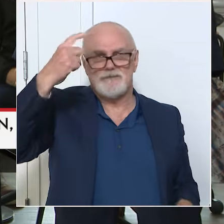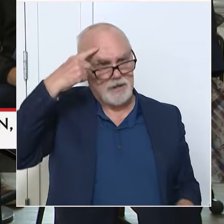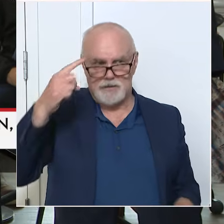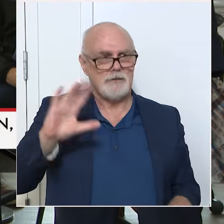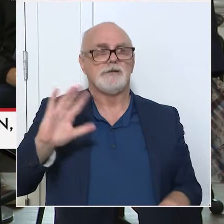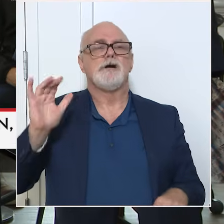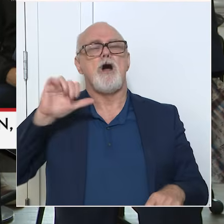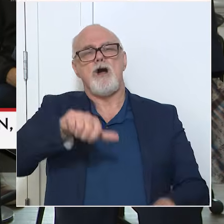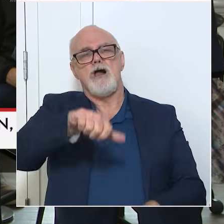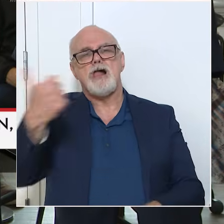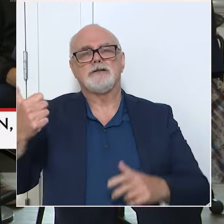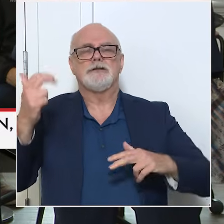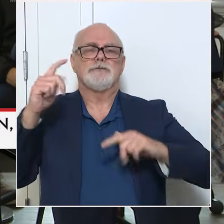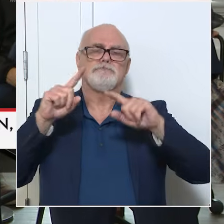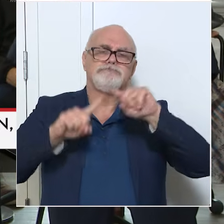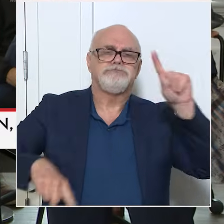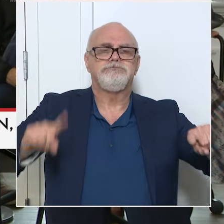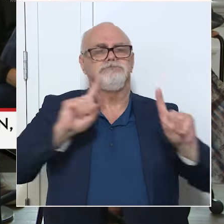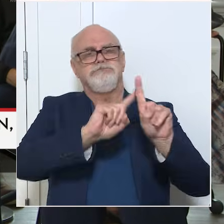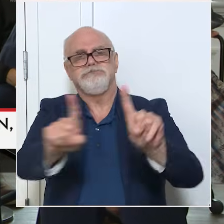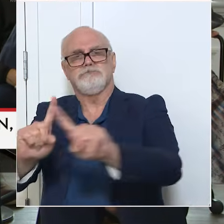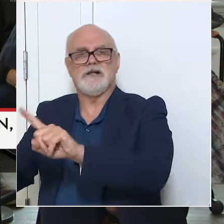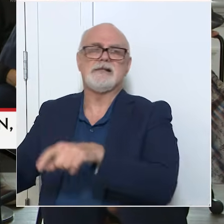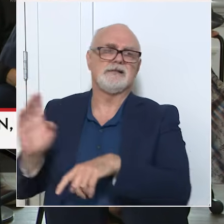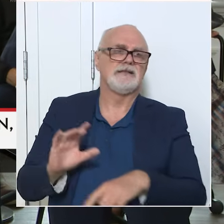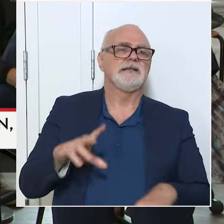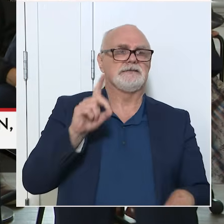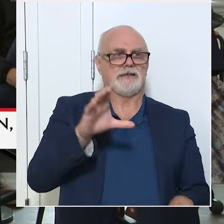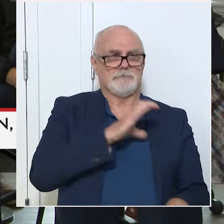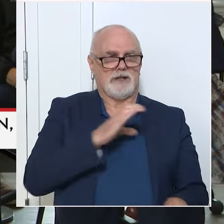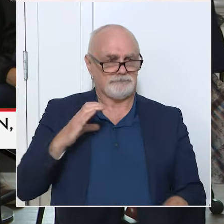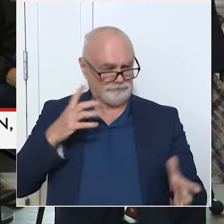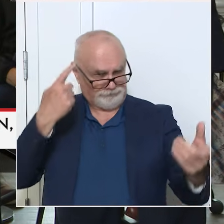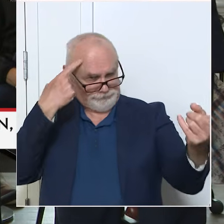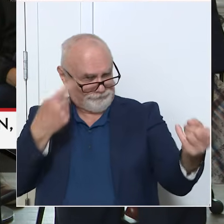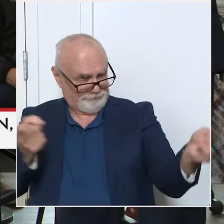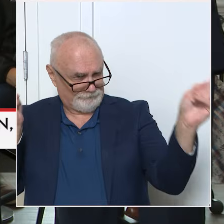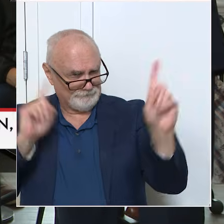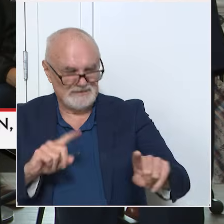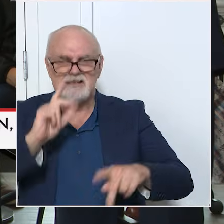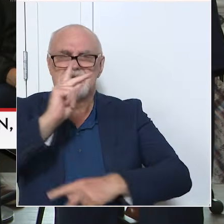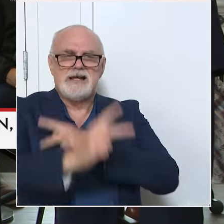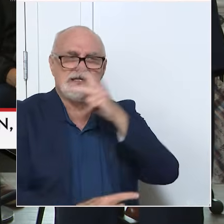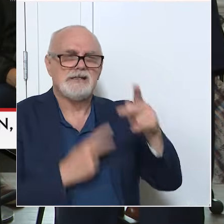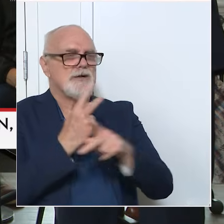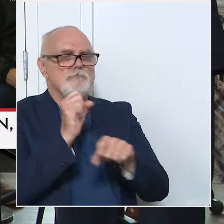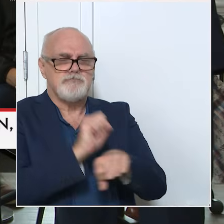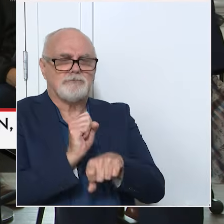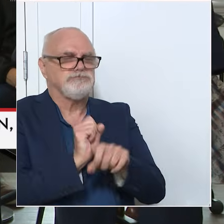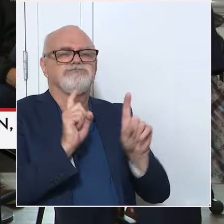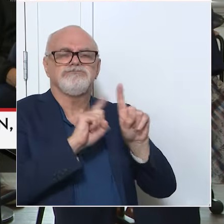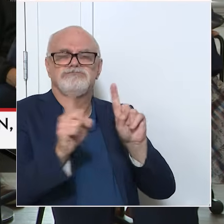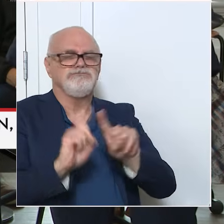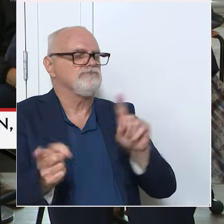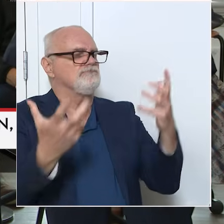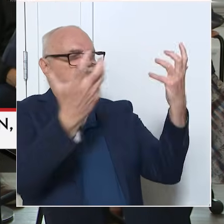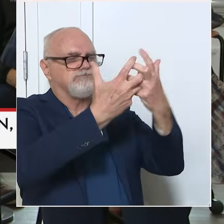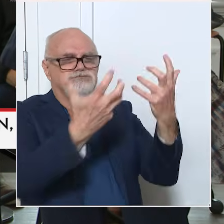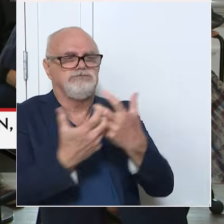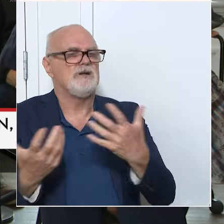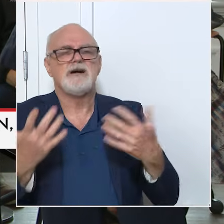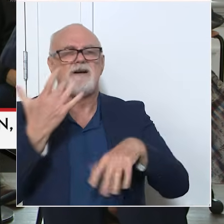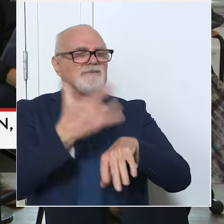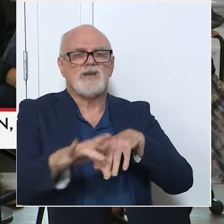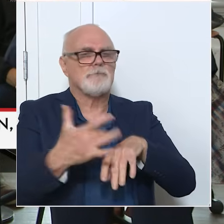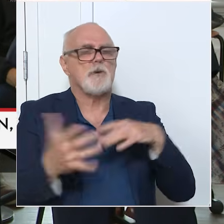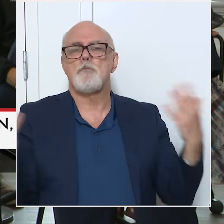Kenyon McDuffie, the council member, did too. What kind of job matching are companies that are coming to DC looking for,